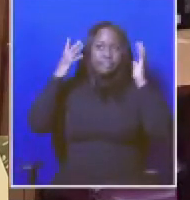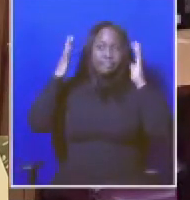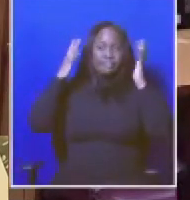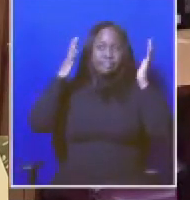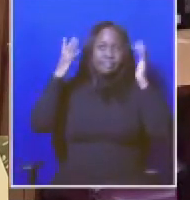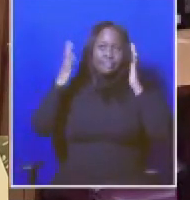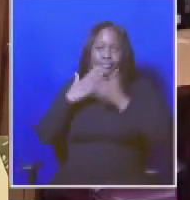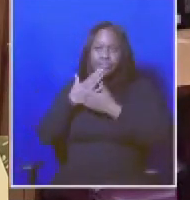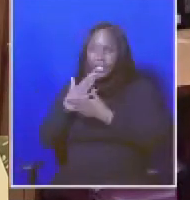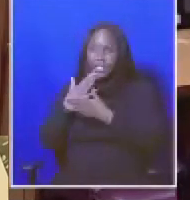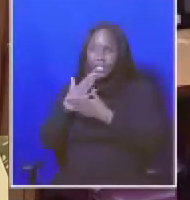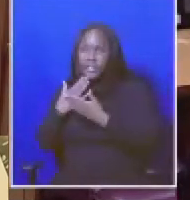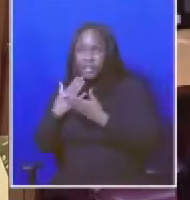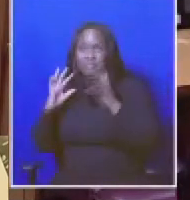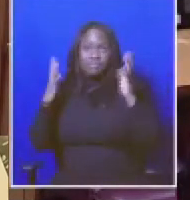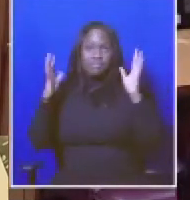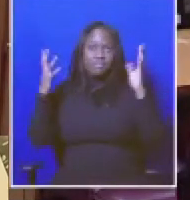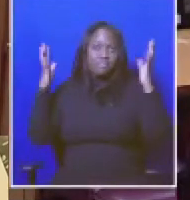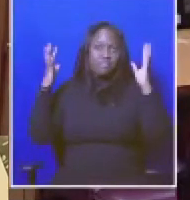Yes.